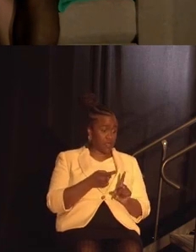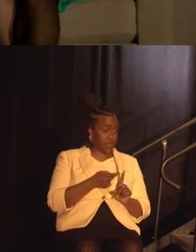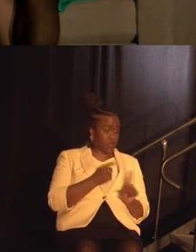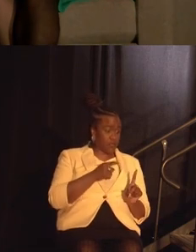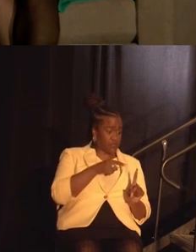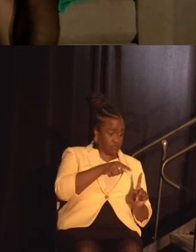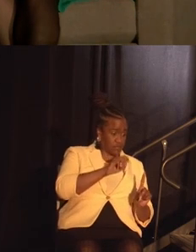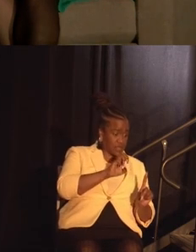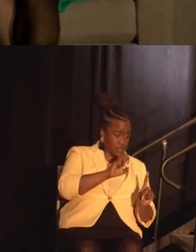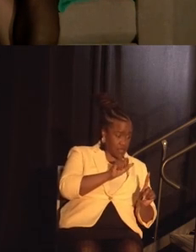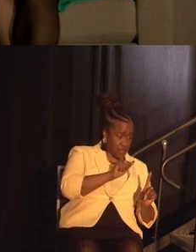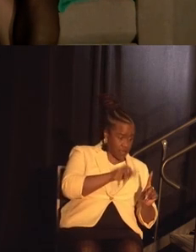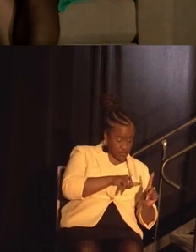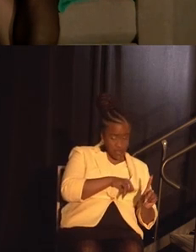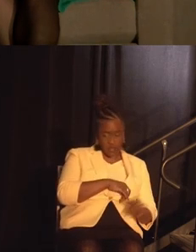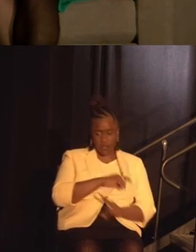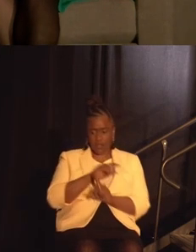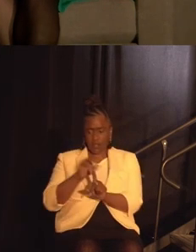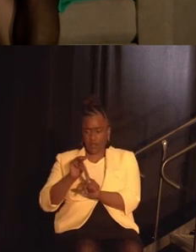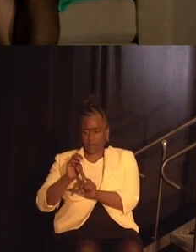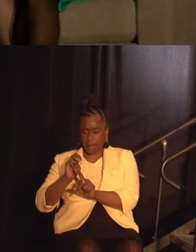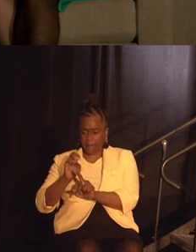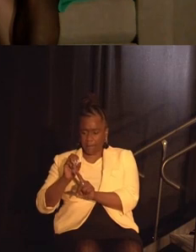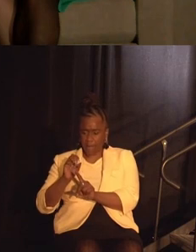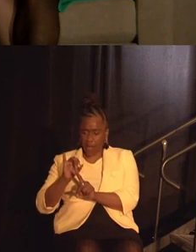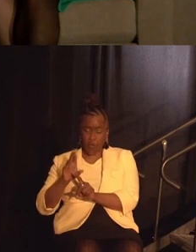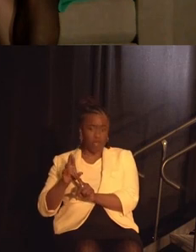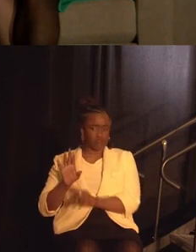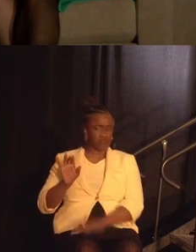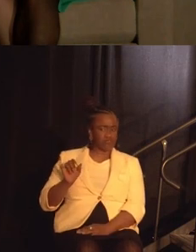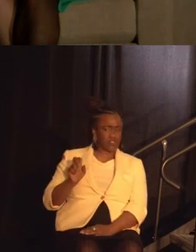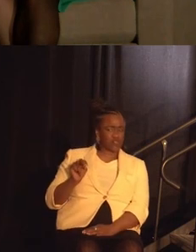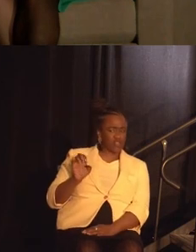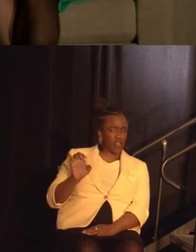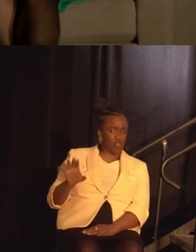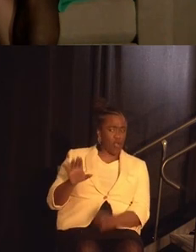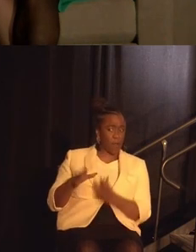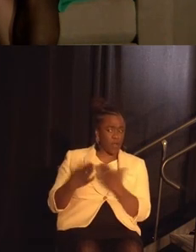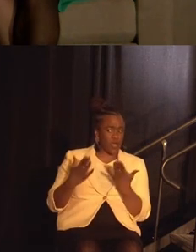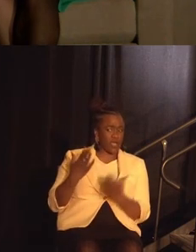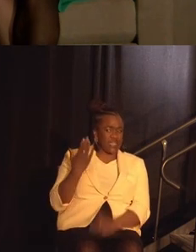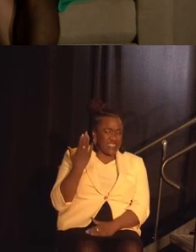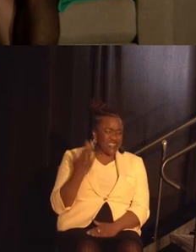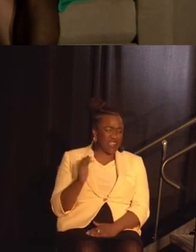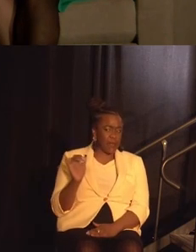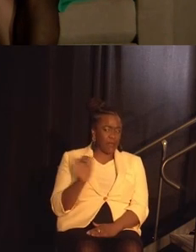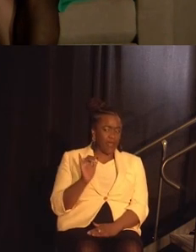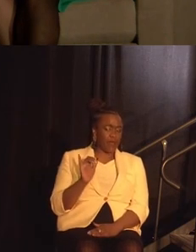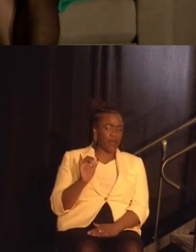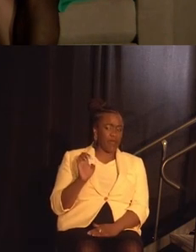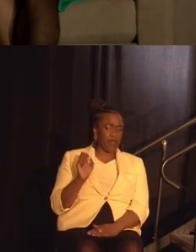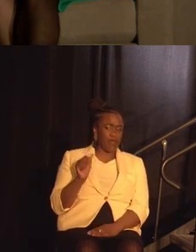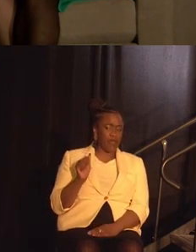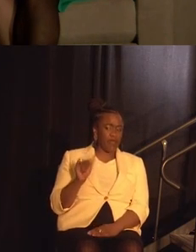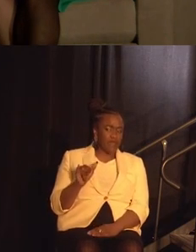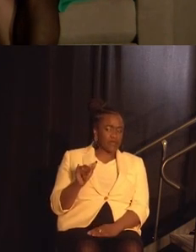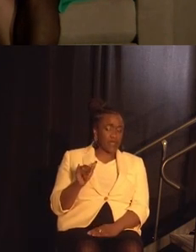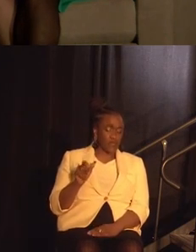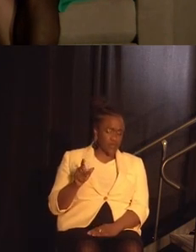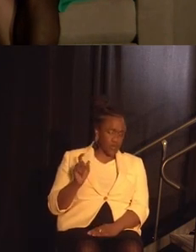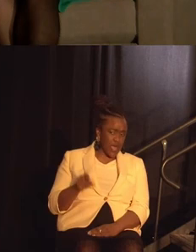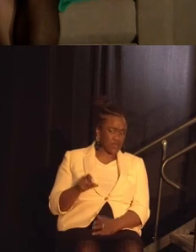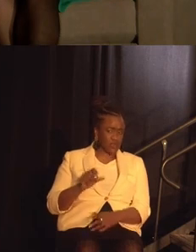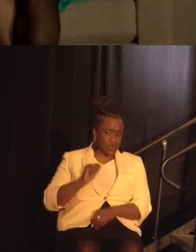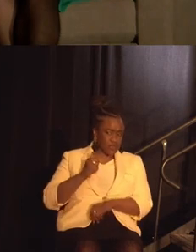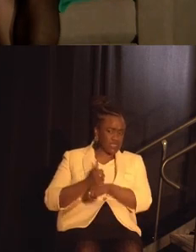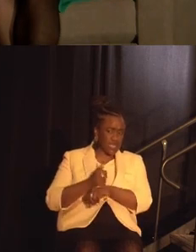versus memoir? Jane, I was wondering if you could start. I know that some of your book appeared first as essays. How much shaping did you have to do to form